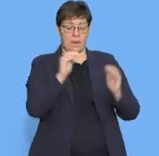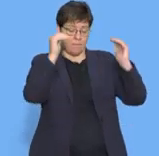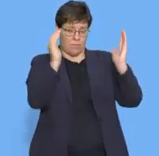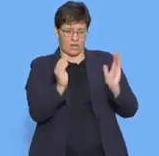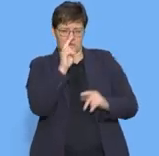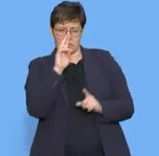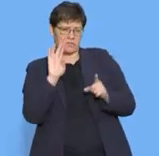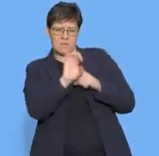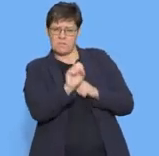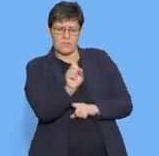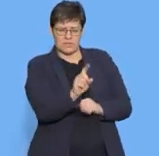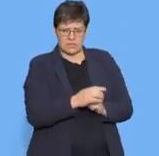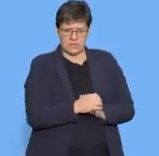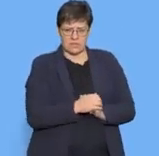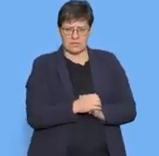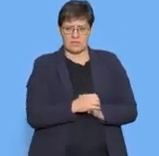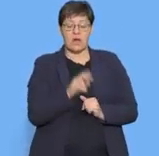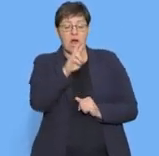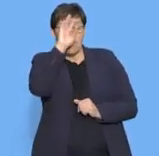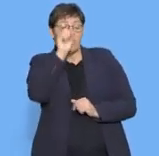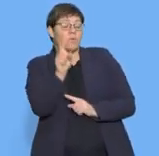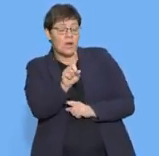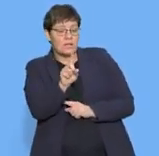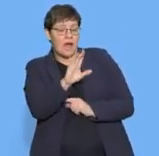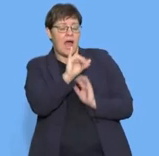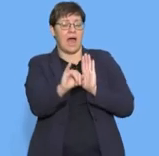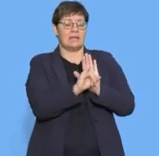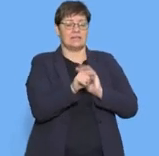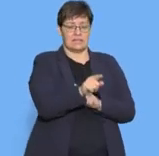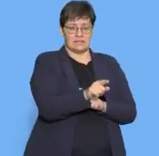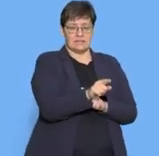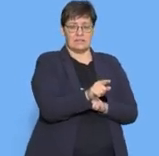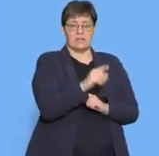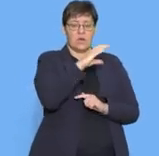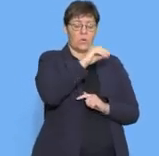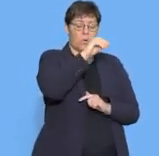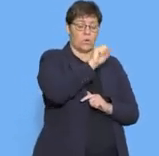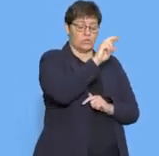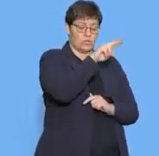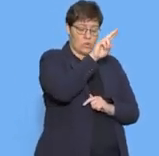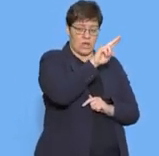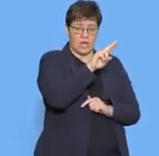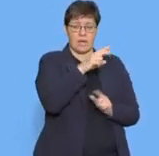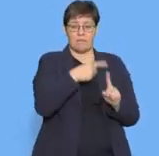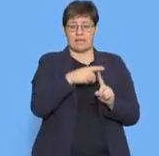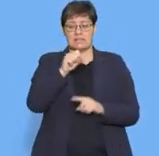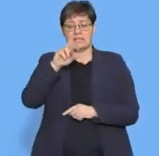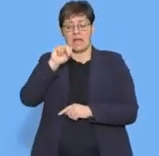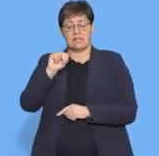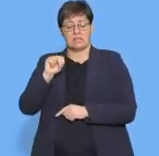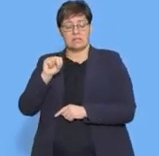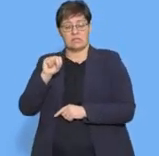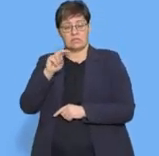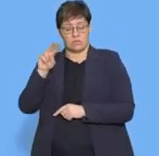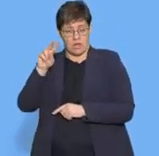middle piece in our bracket, and what do you notice about this? This reminds us of the identity that says cos squared plus sine